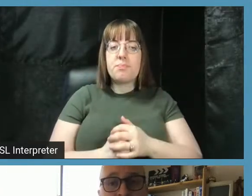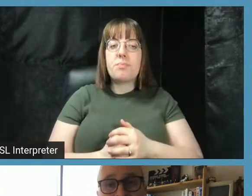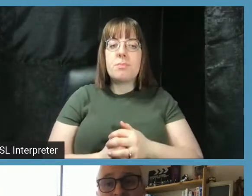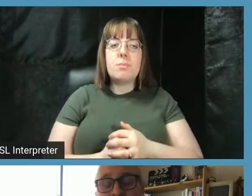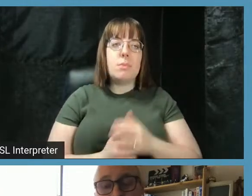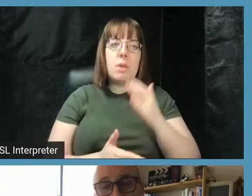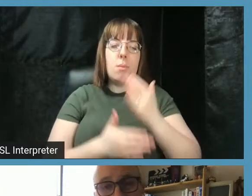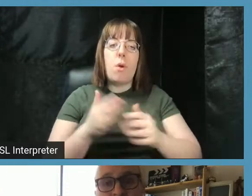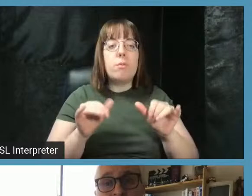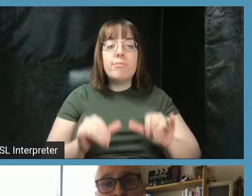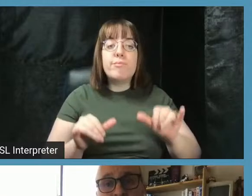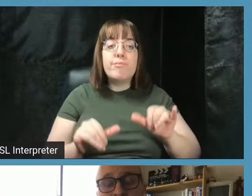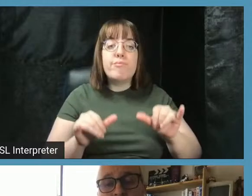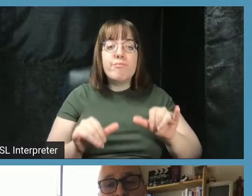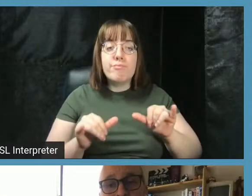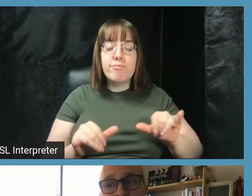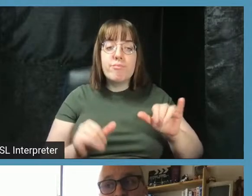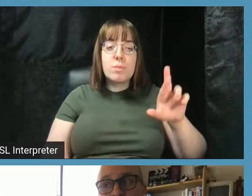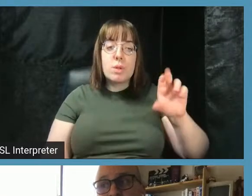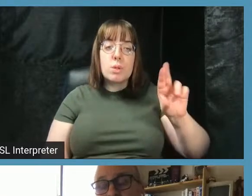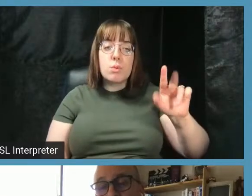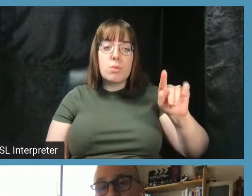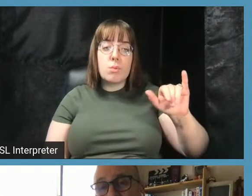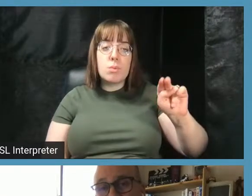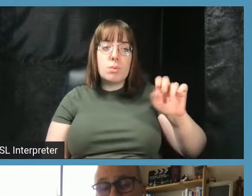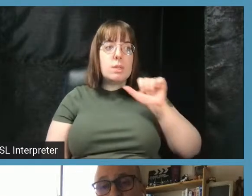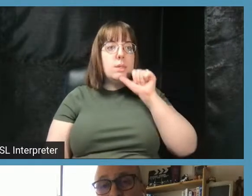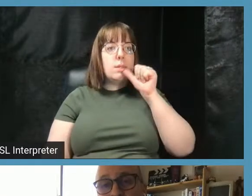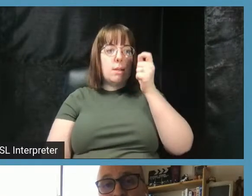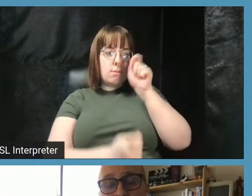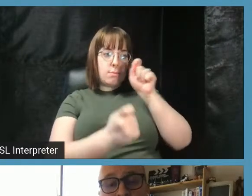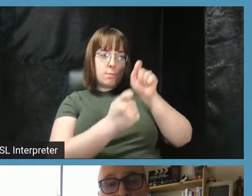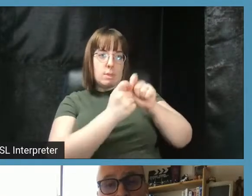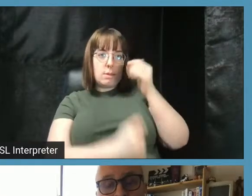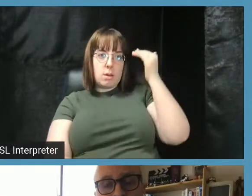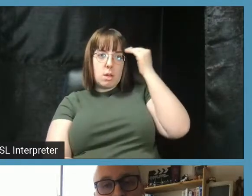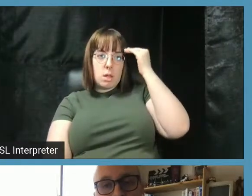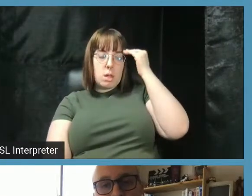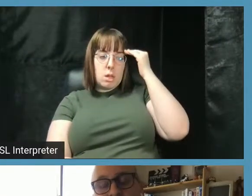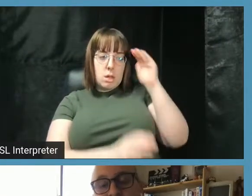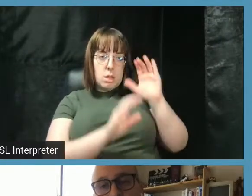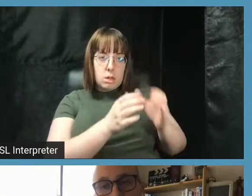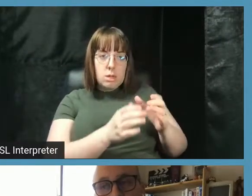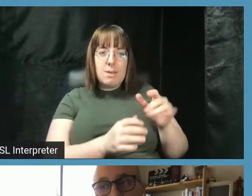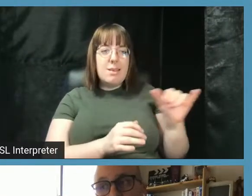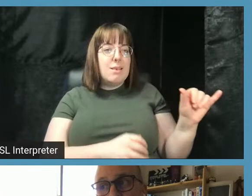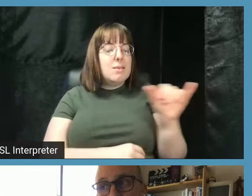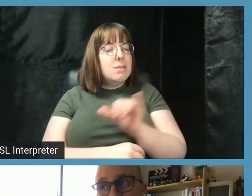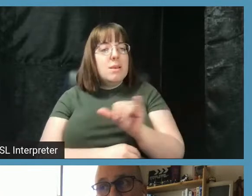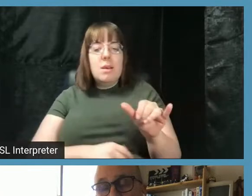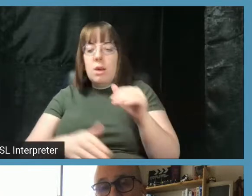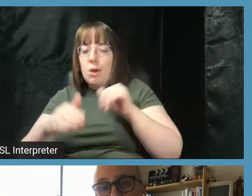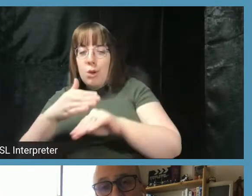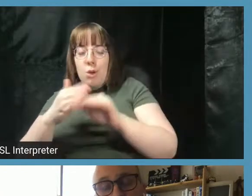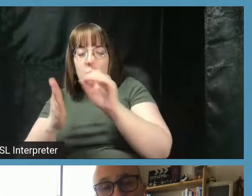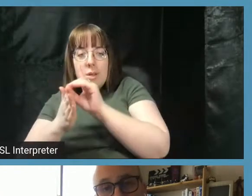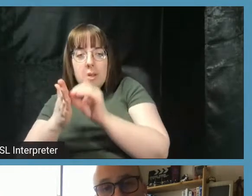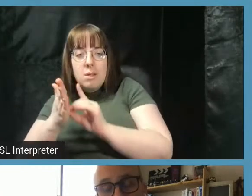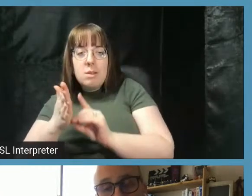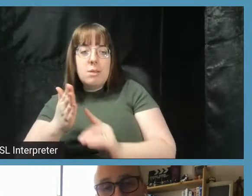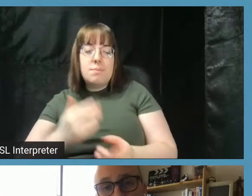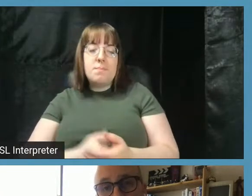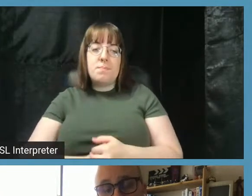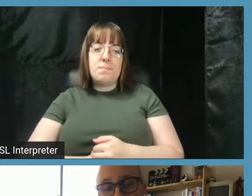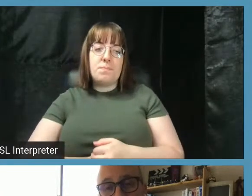part of the day-to-day and not a specialized knowledge center. And the same thing goes for inclusive design and accessibility. I think